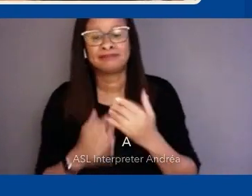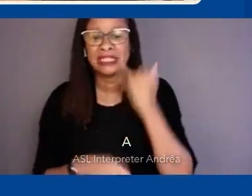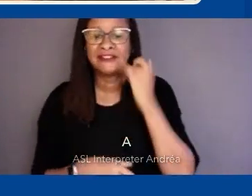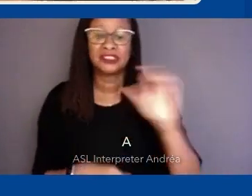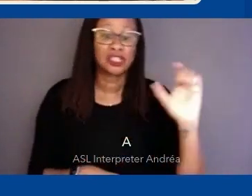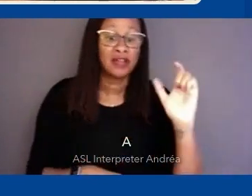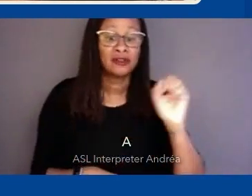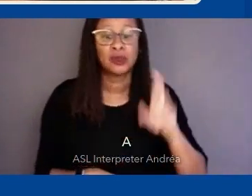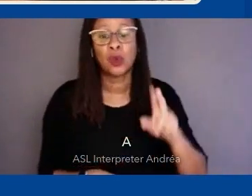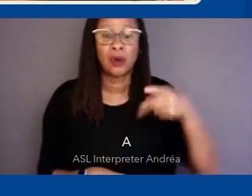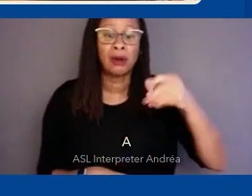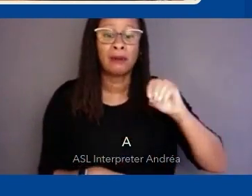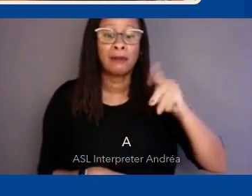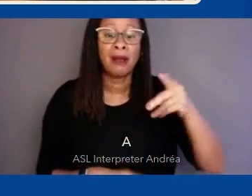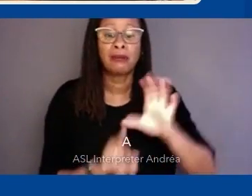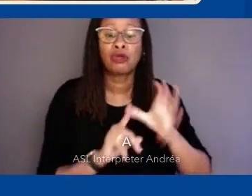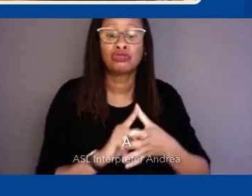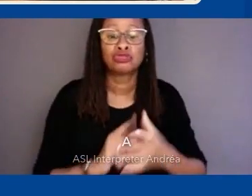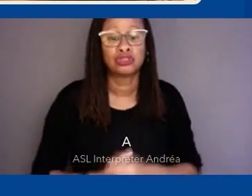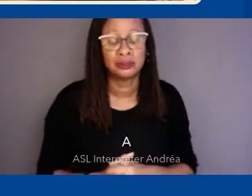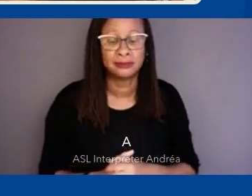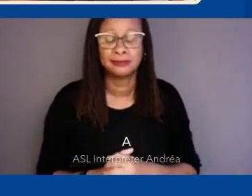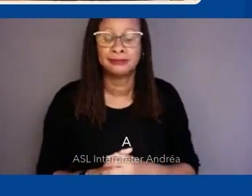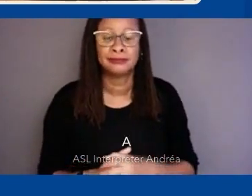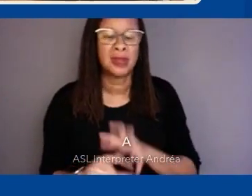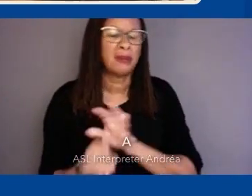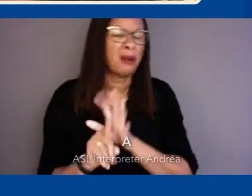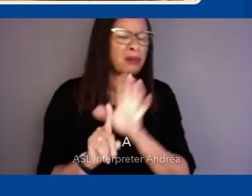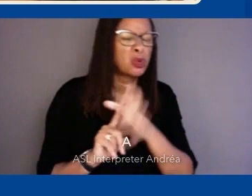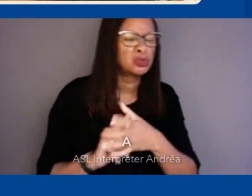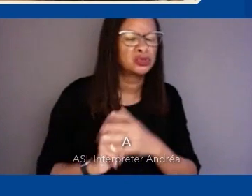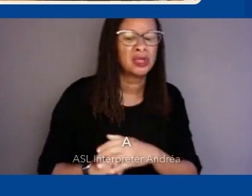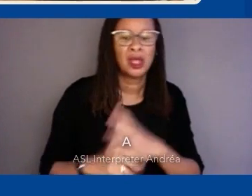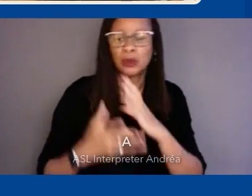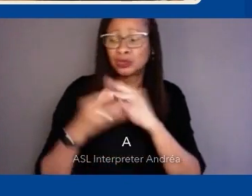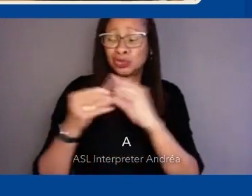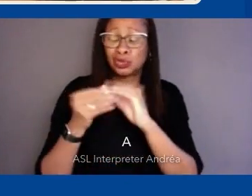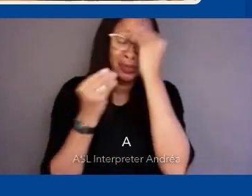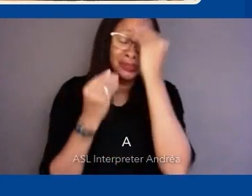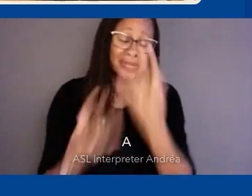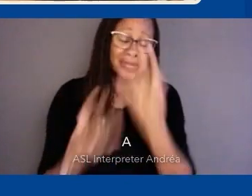or pop culture, you know, or storytelling.